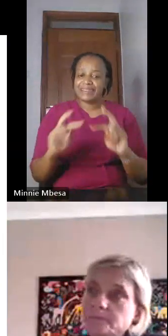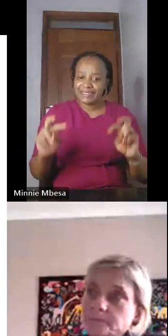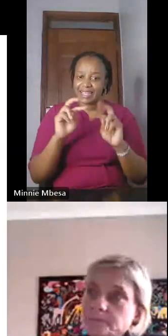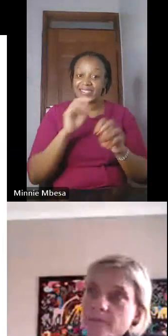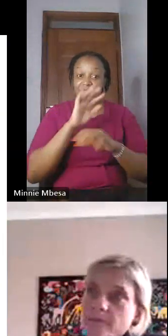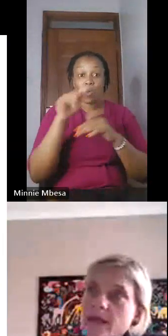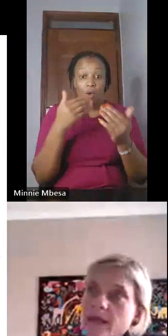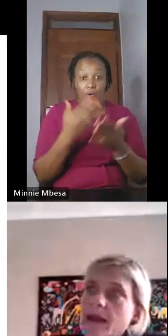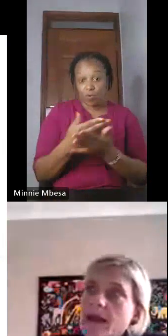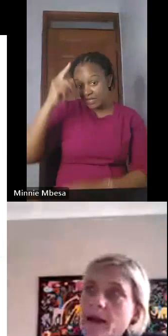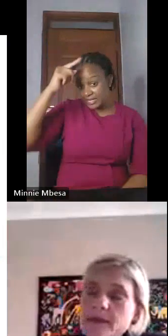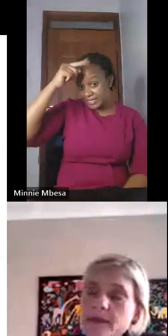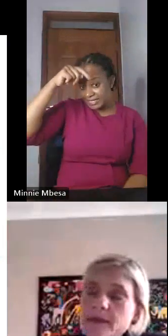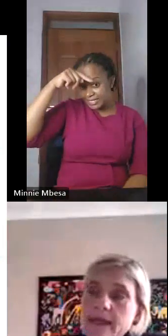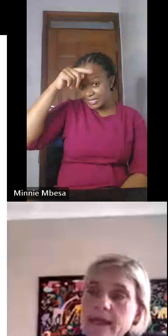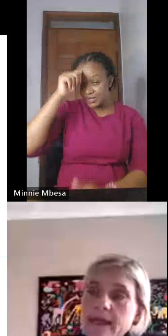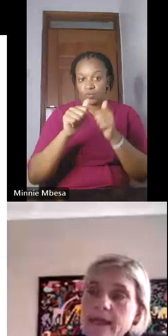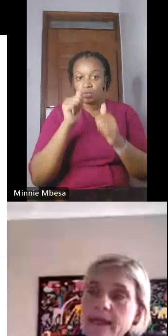available,